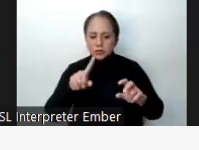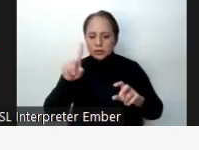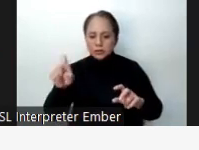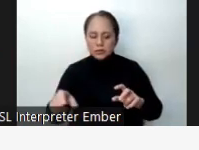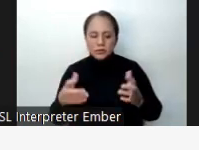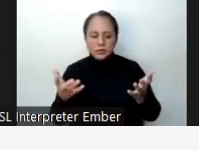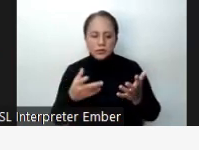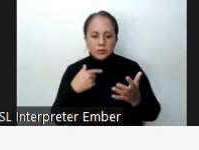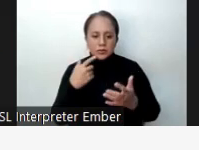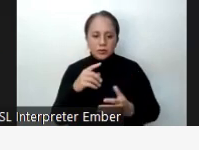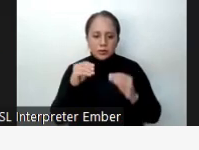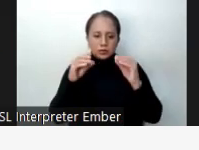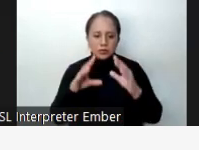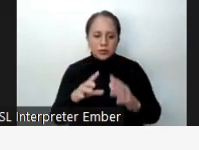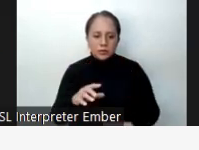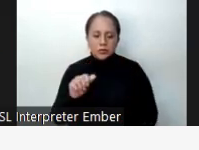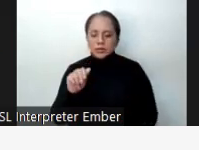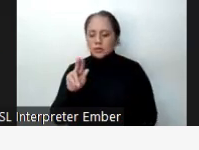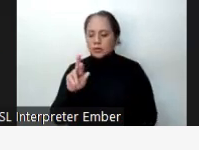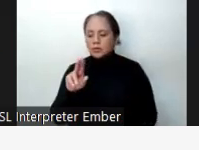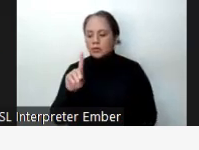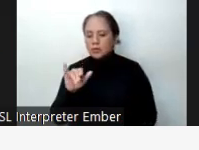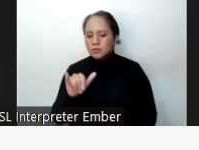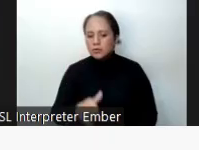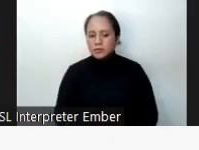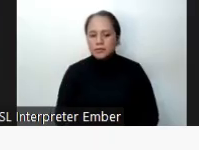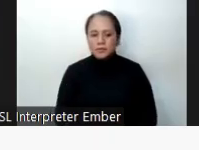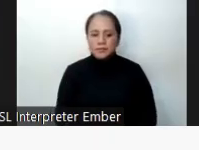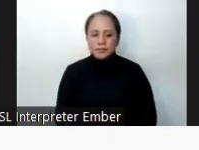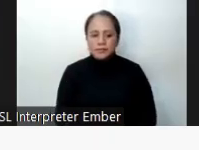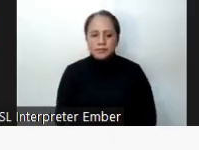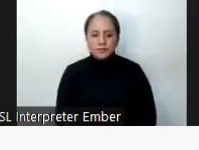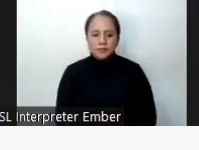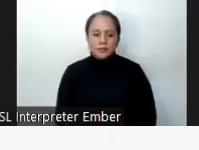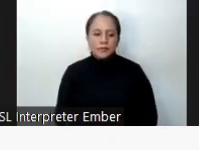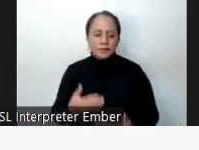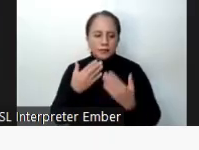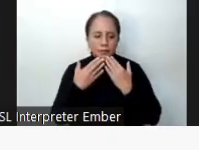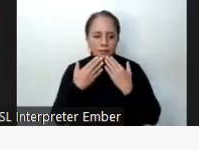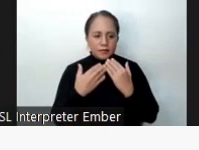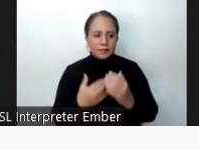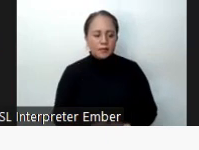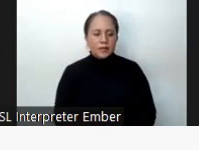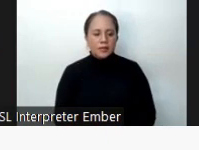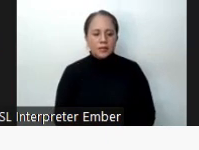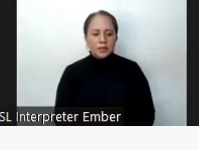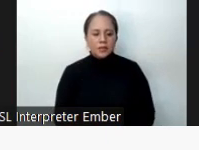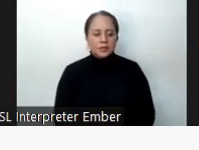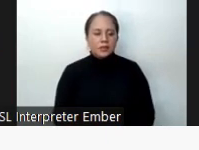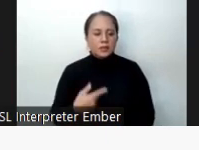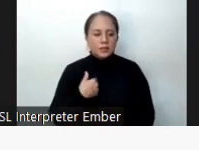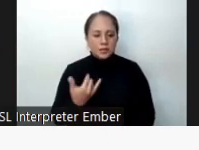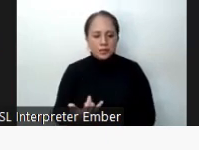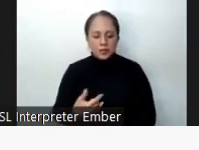question, here is Teacher Audrey. Thank you. Thank you so much, Teacher Jen. At this point, let us